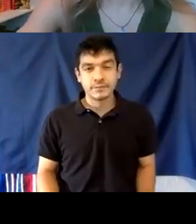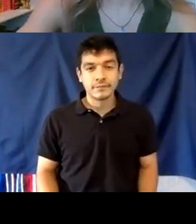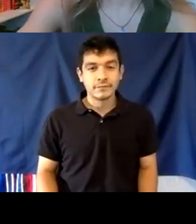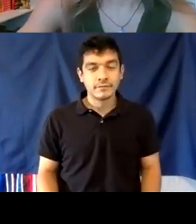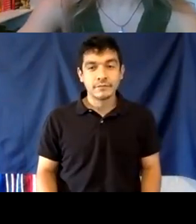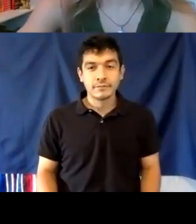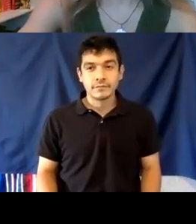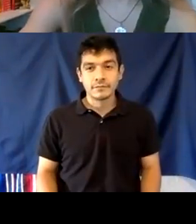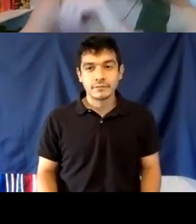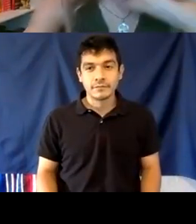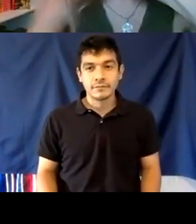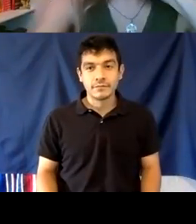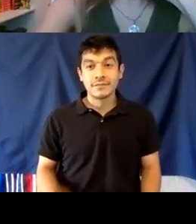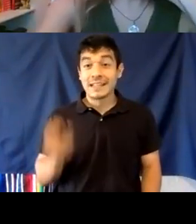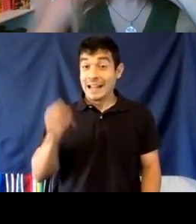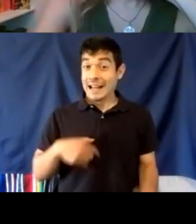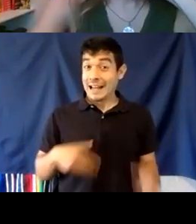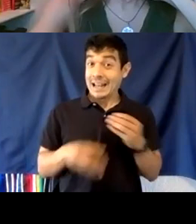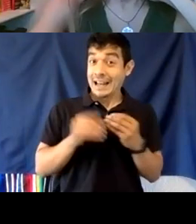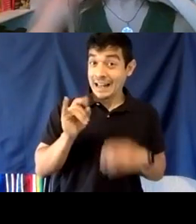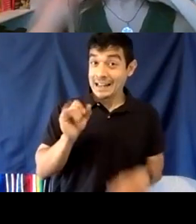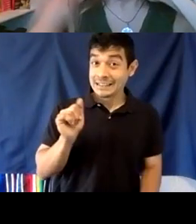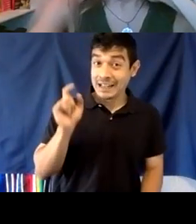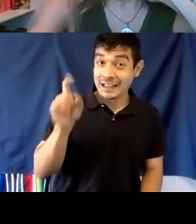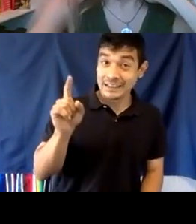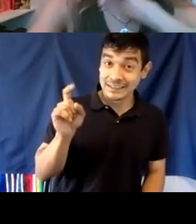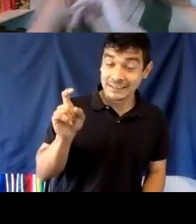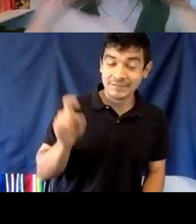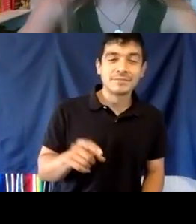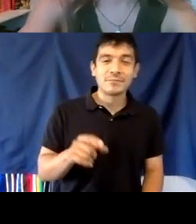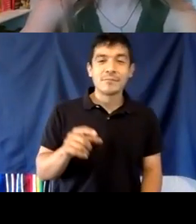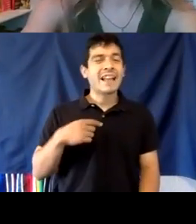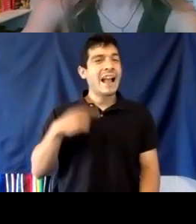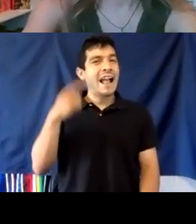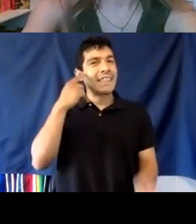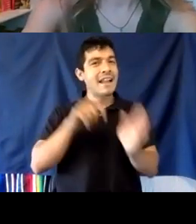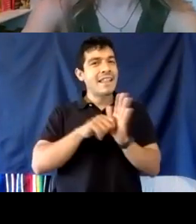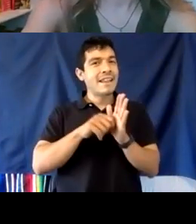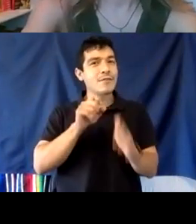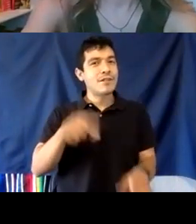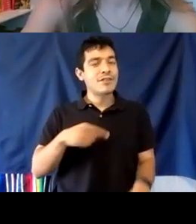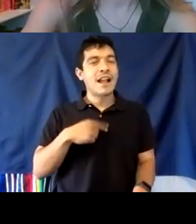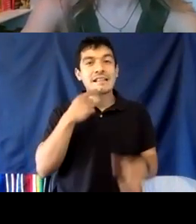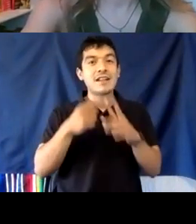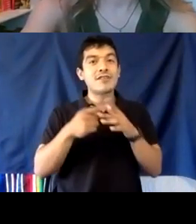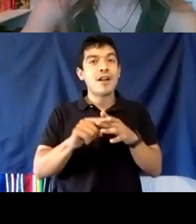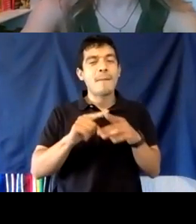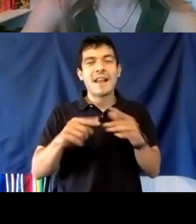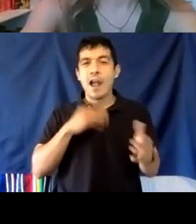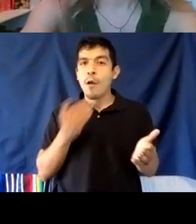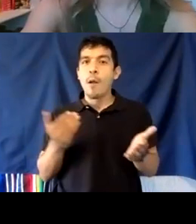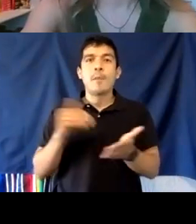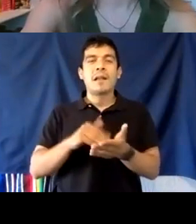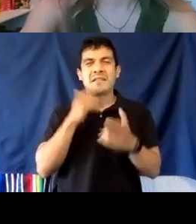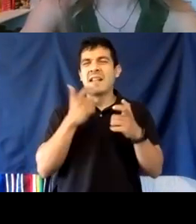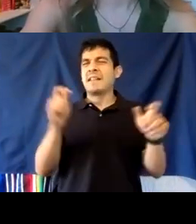May I add again? I think the key question, I said at the start, I'll repeat it because it's so big in my mind,